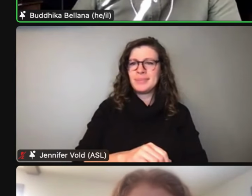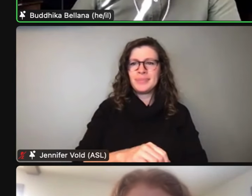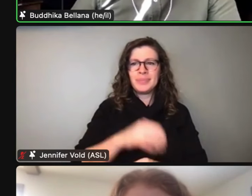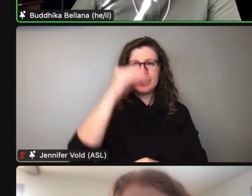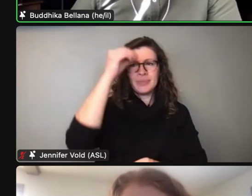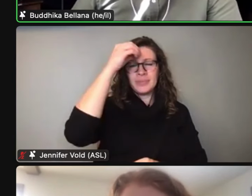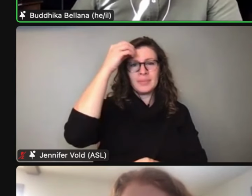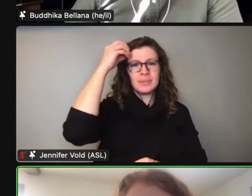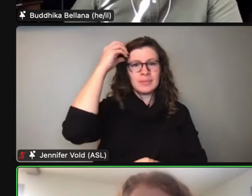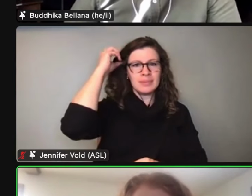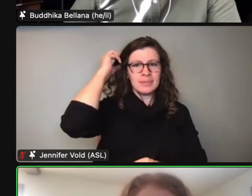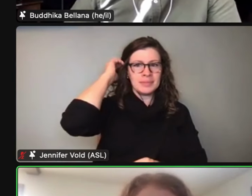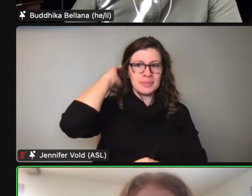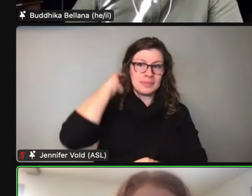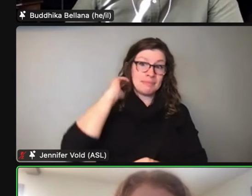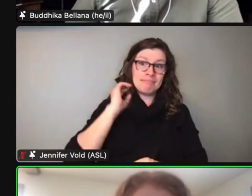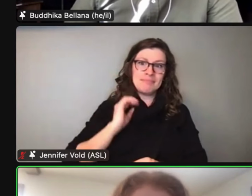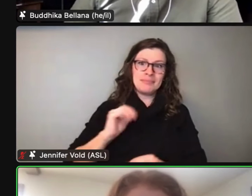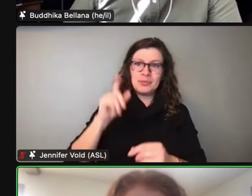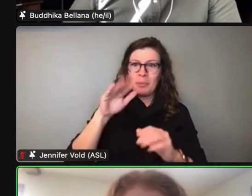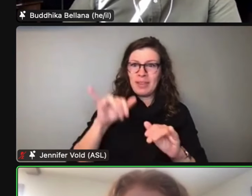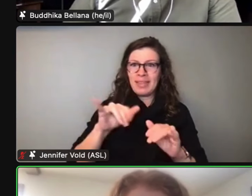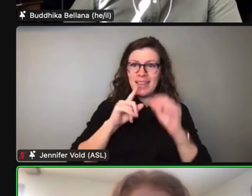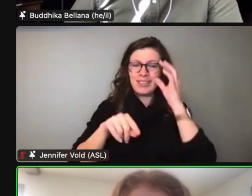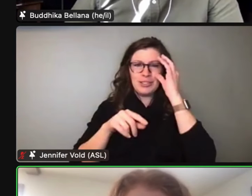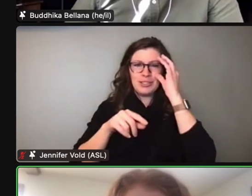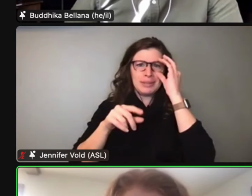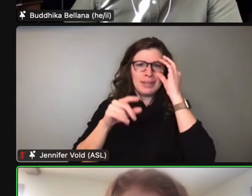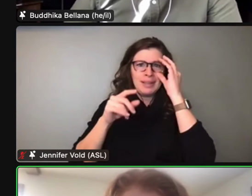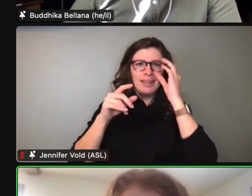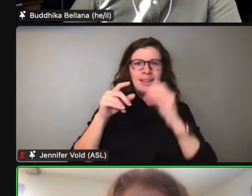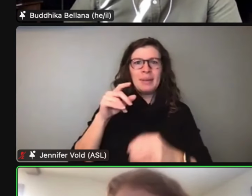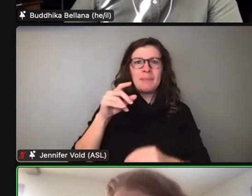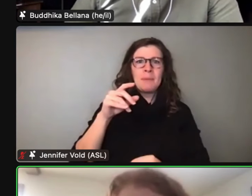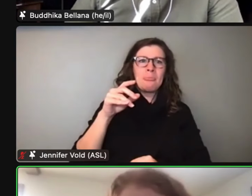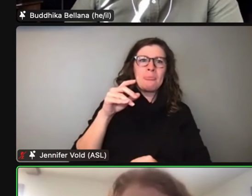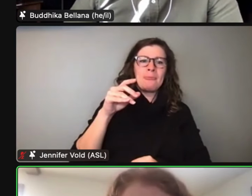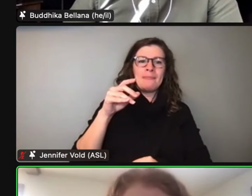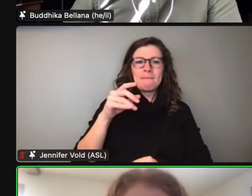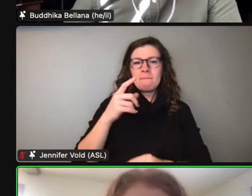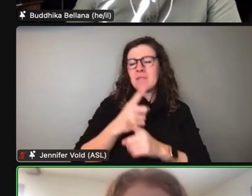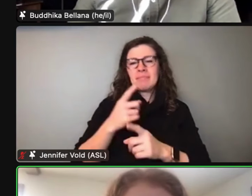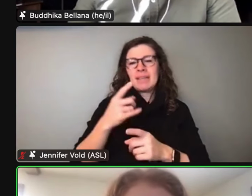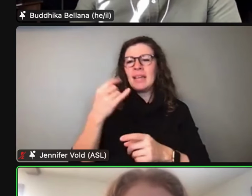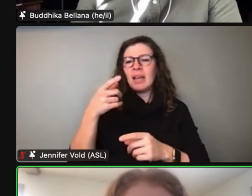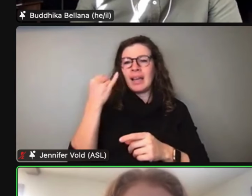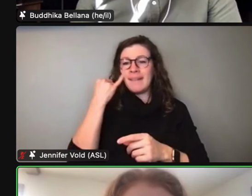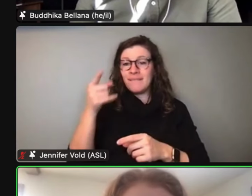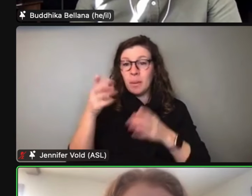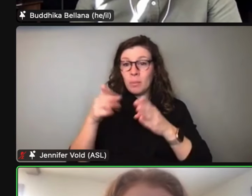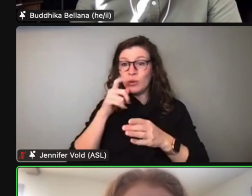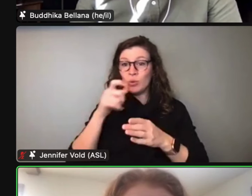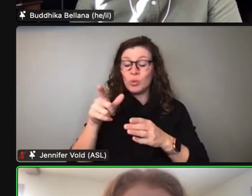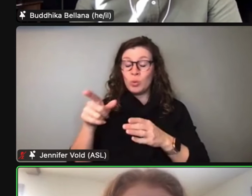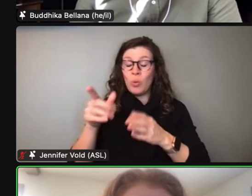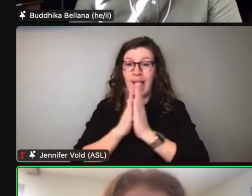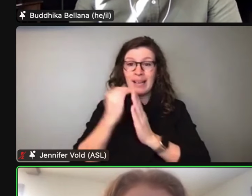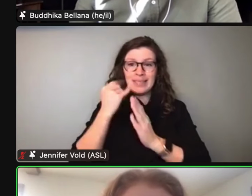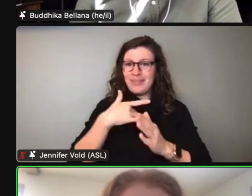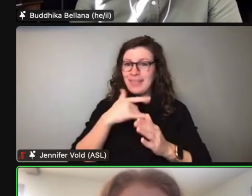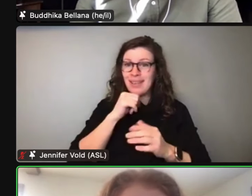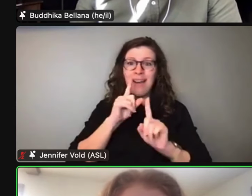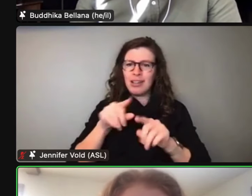Hopefully I got that. Hopefully it answers the question. I didn't really grasp it. But right in the chat, if not. Jinming